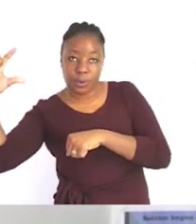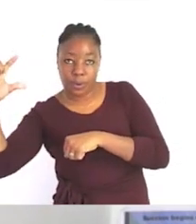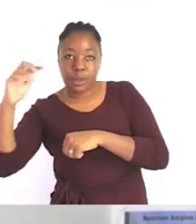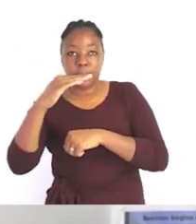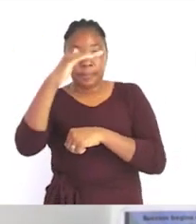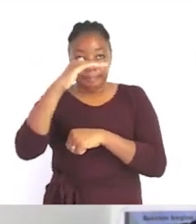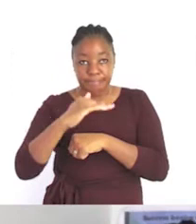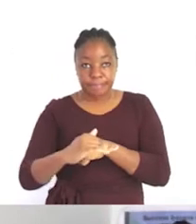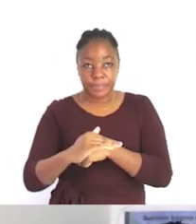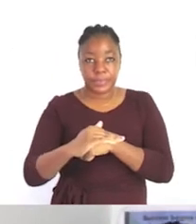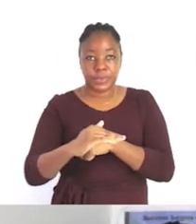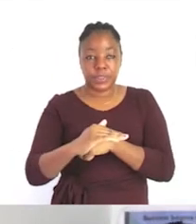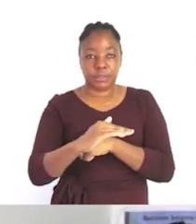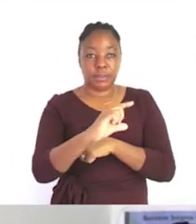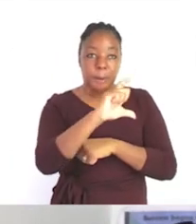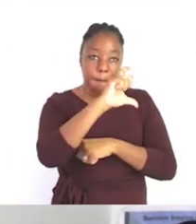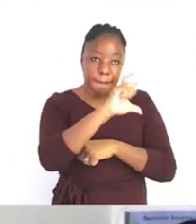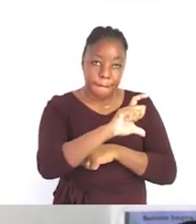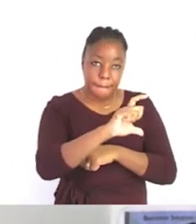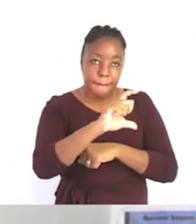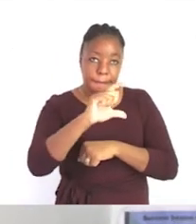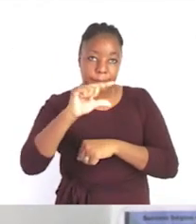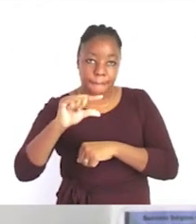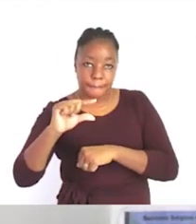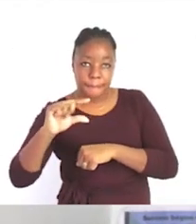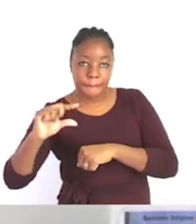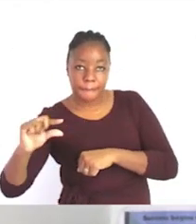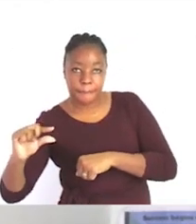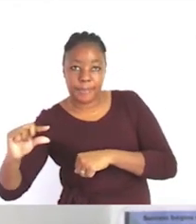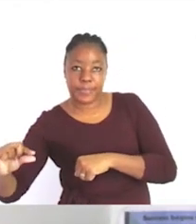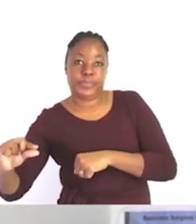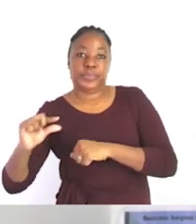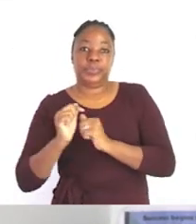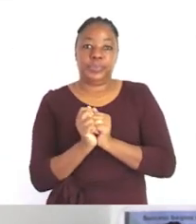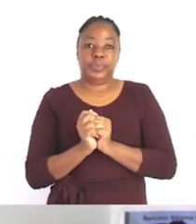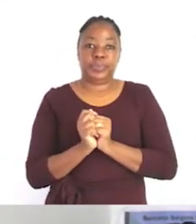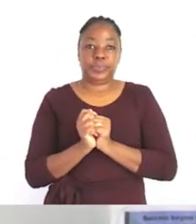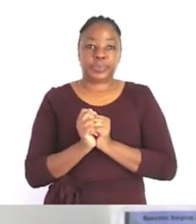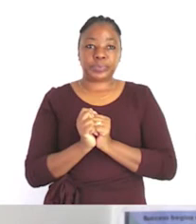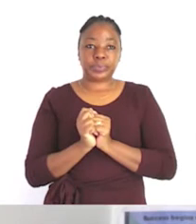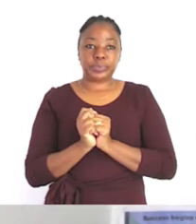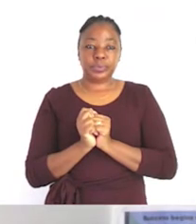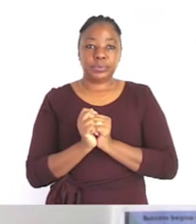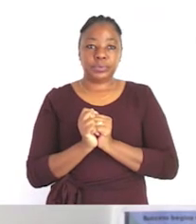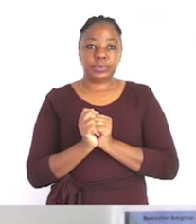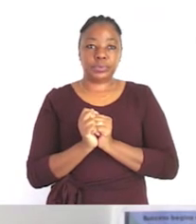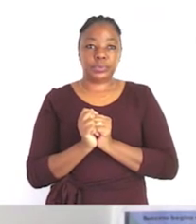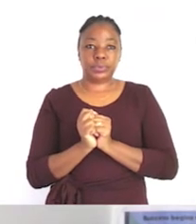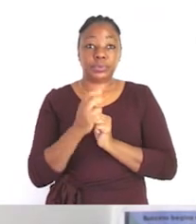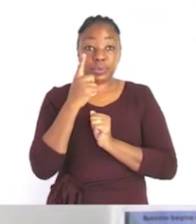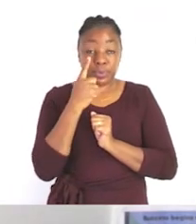biggest. And then the bottom one was biggest to smallest. So let us check our